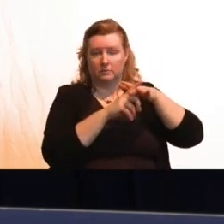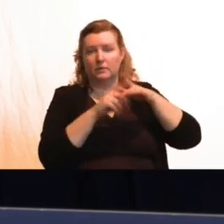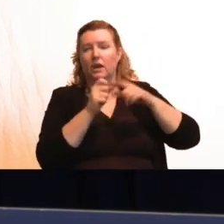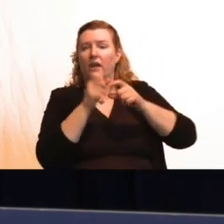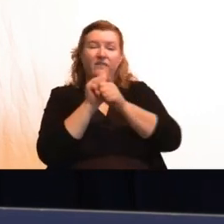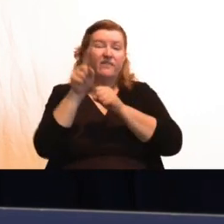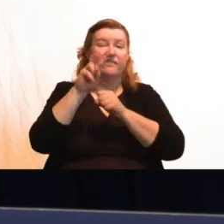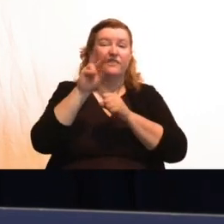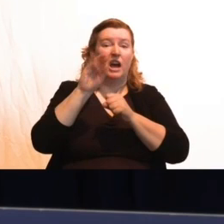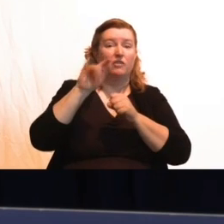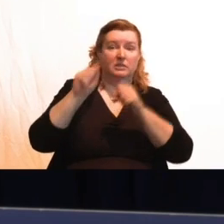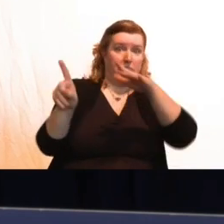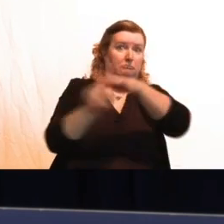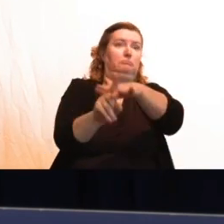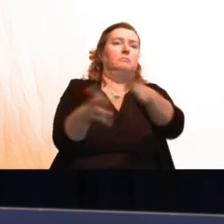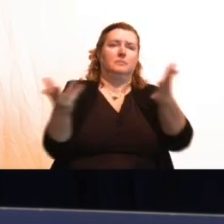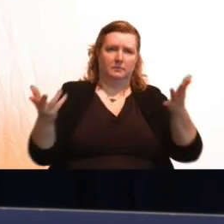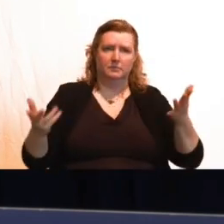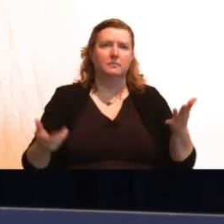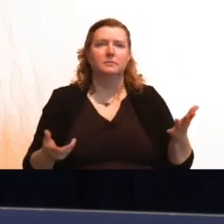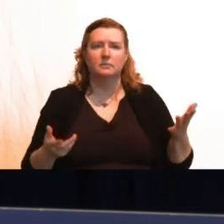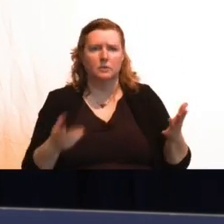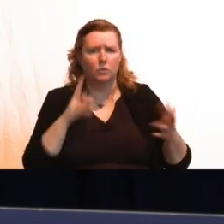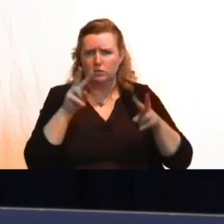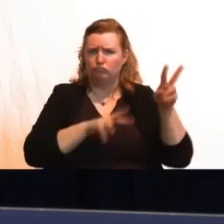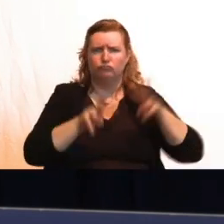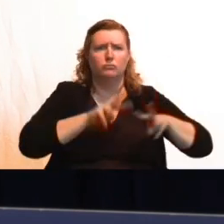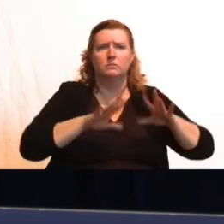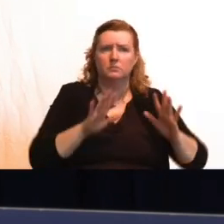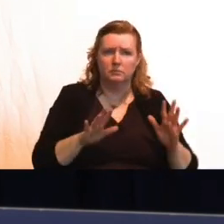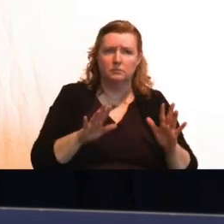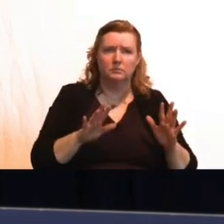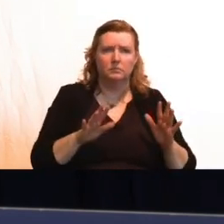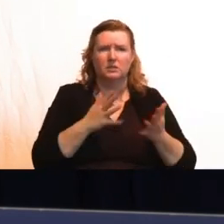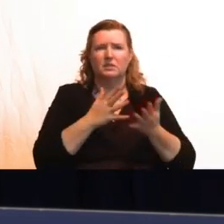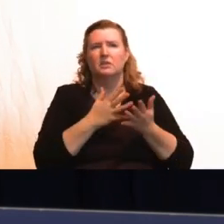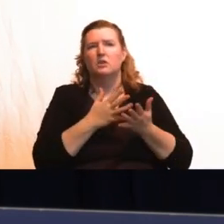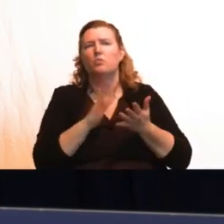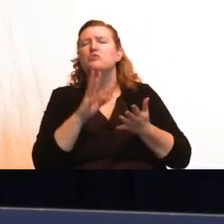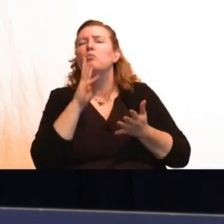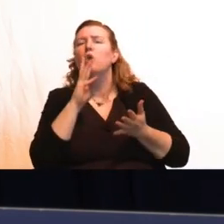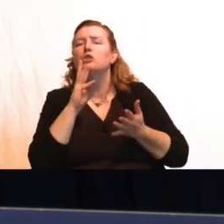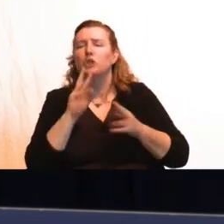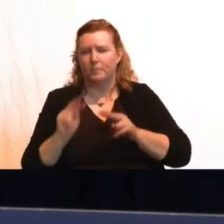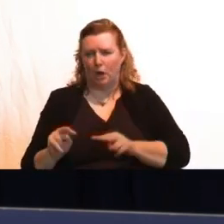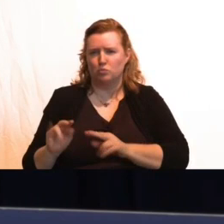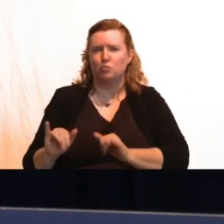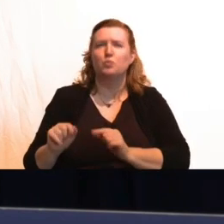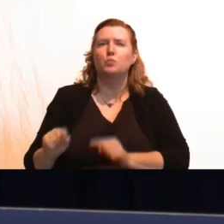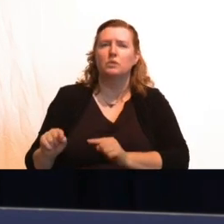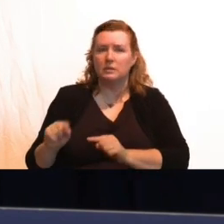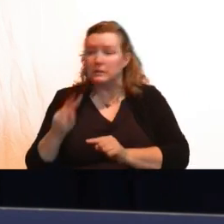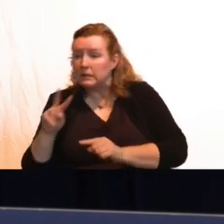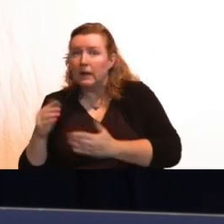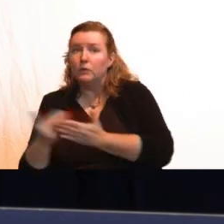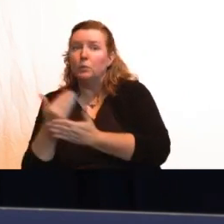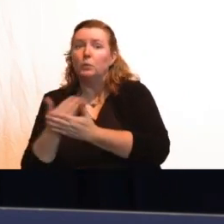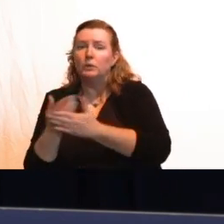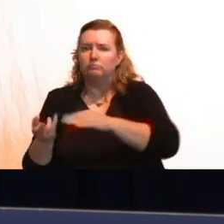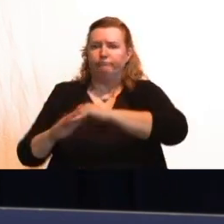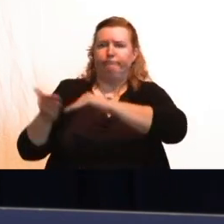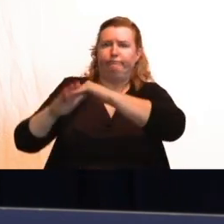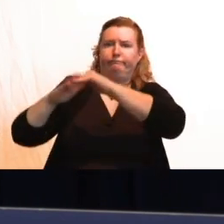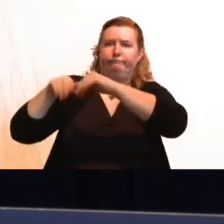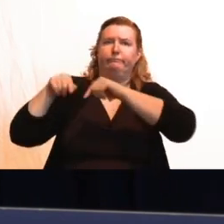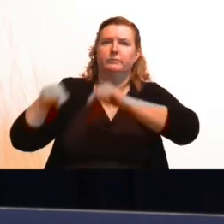as possible early indicators of increasing disease. So today, the Communicable Disease Service added a